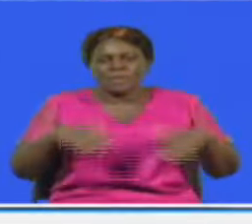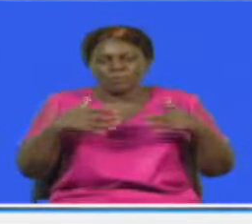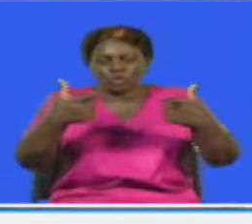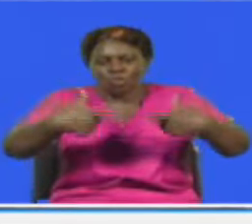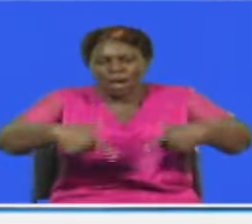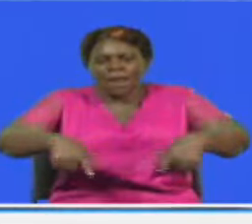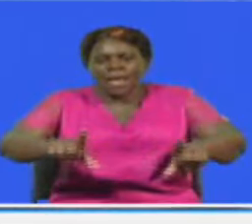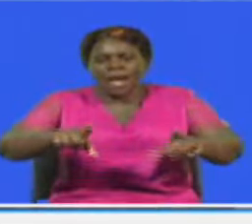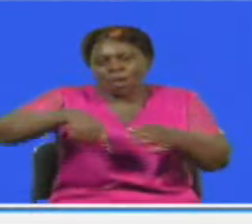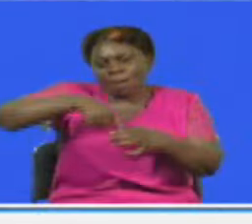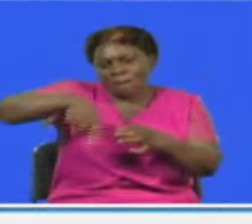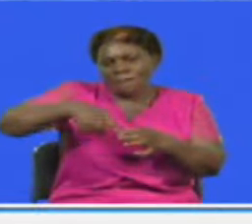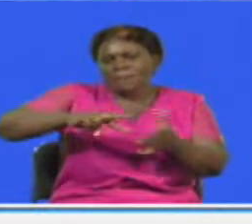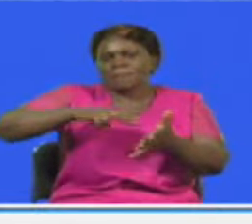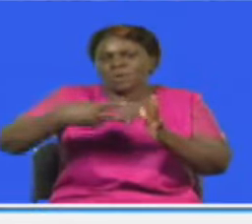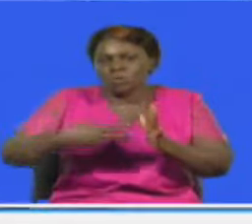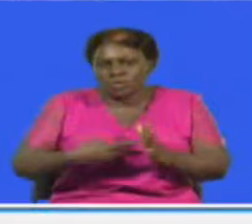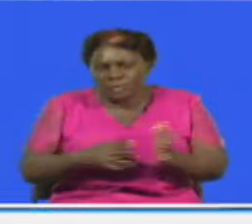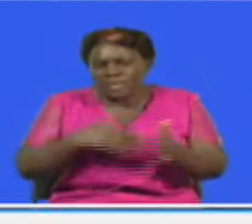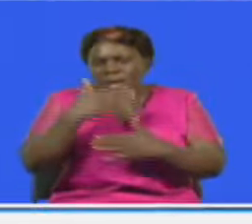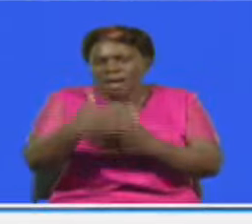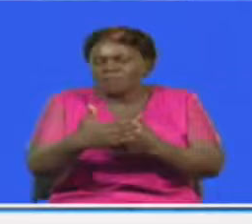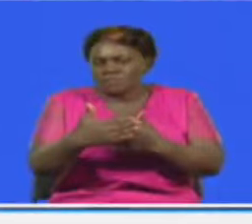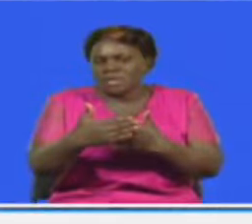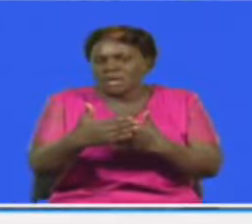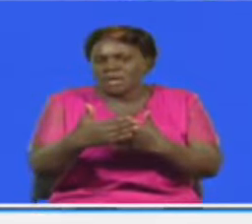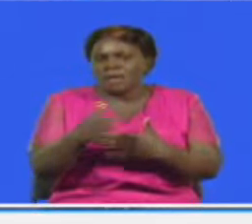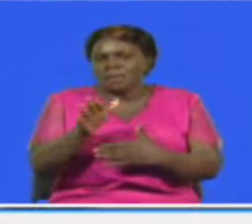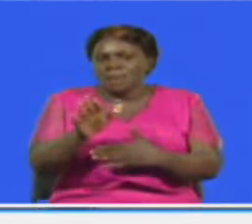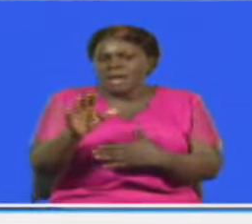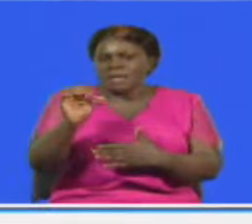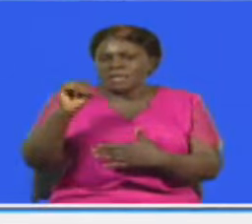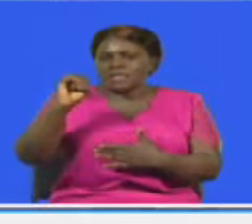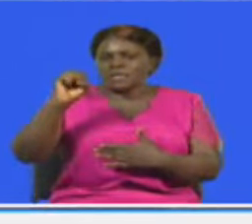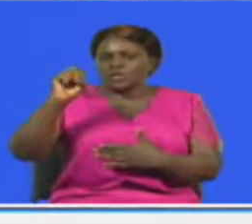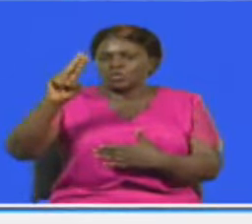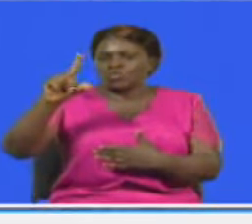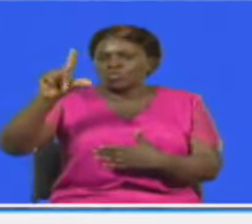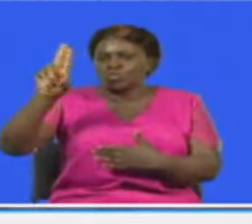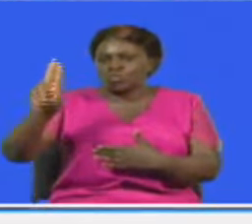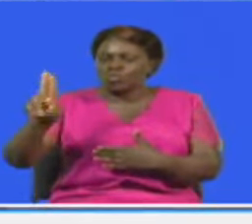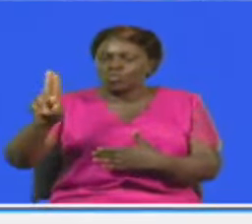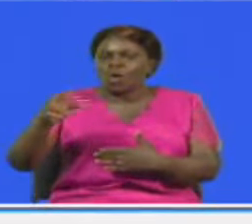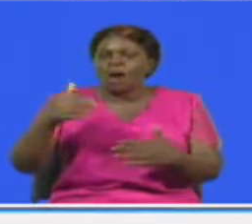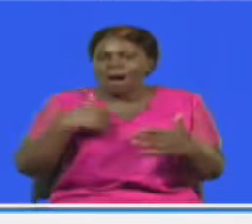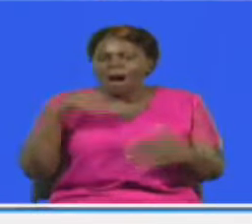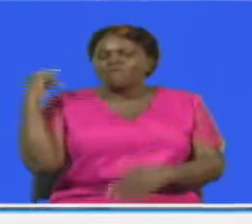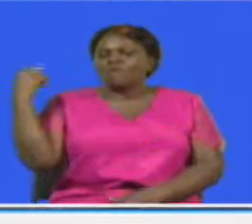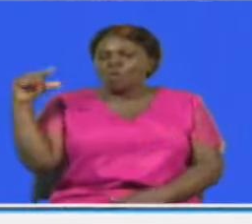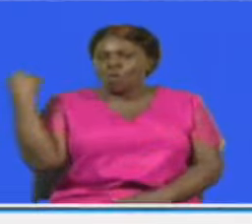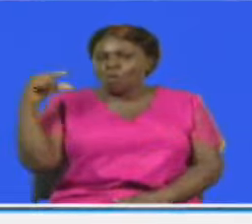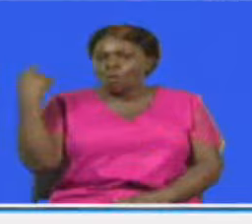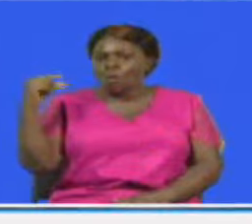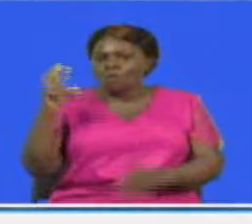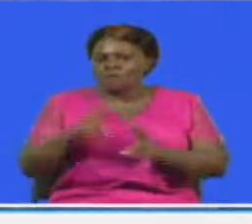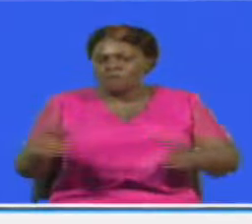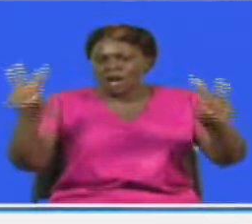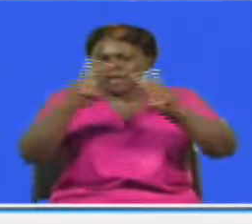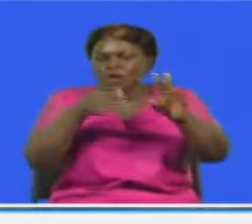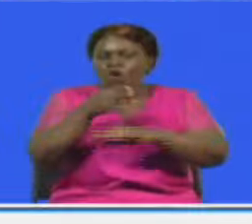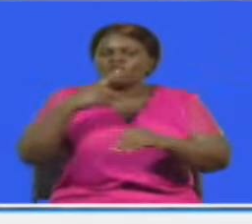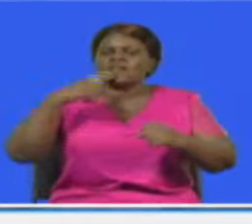pave way for the mining project, following revelations that Isulu and Ushangala zones hold gold deposits valued at